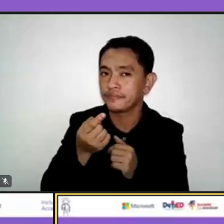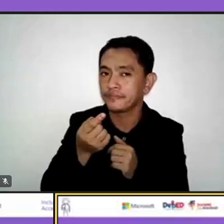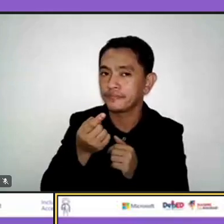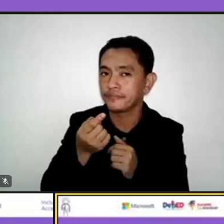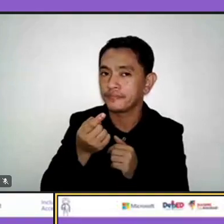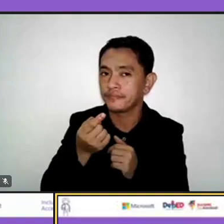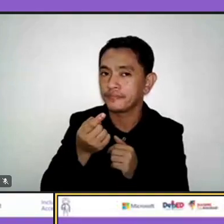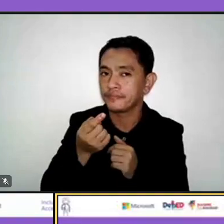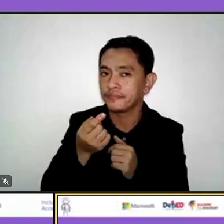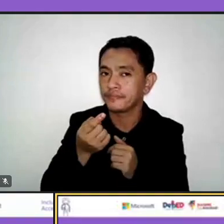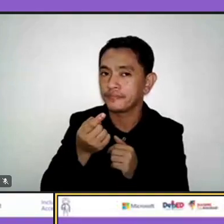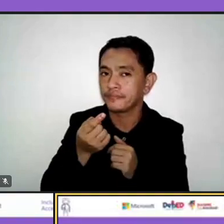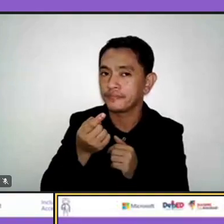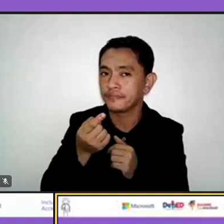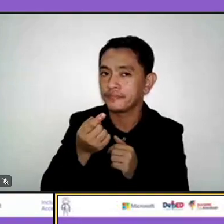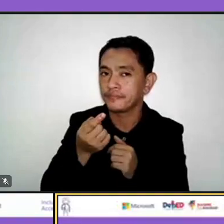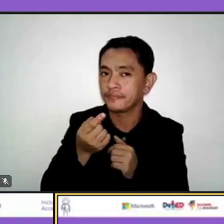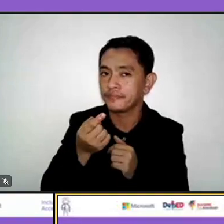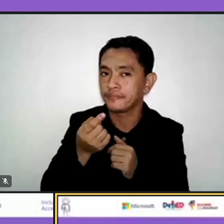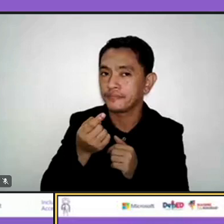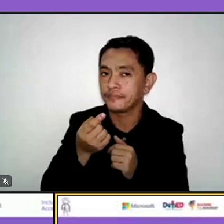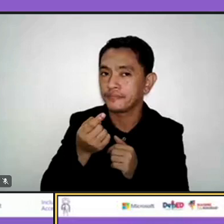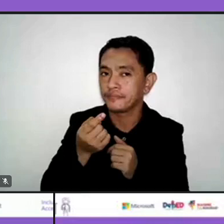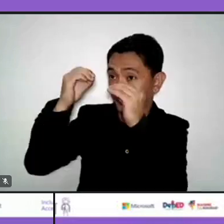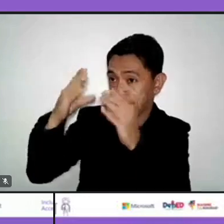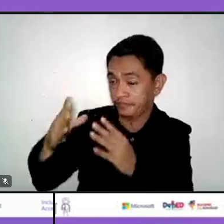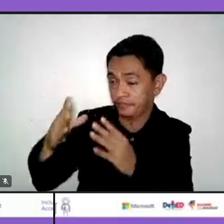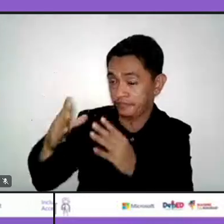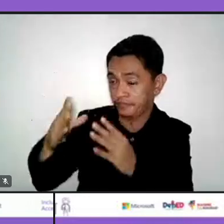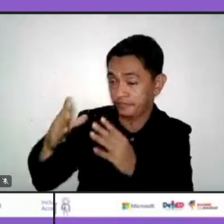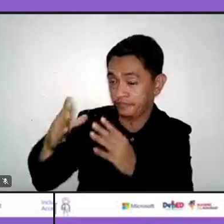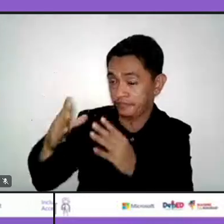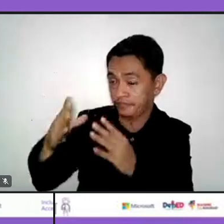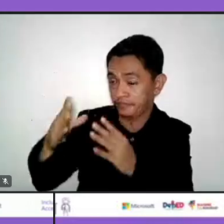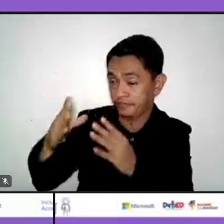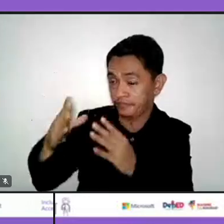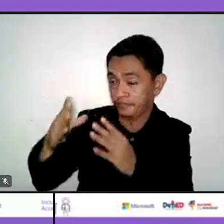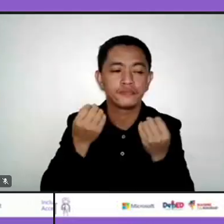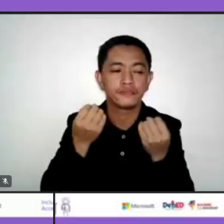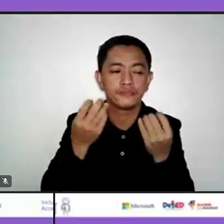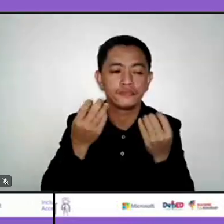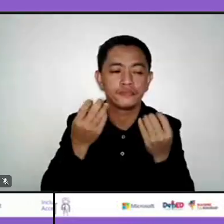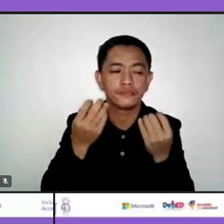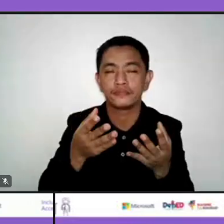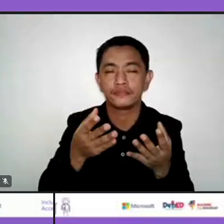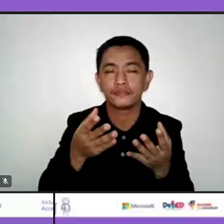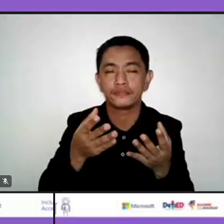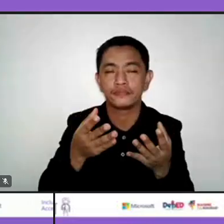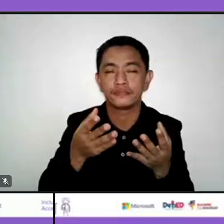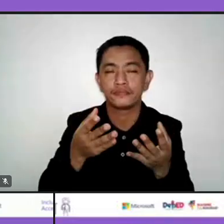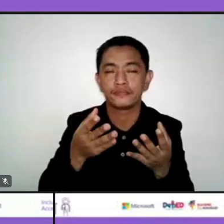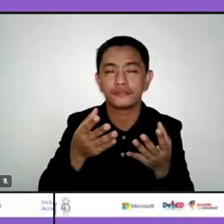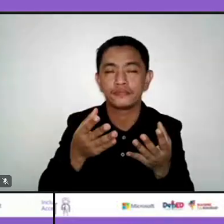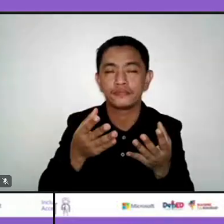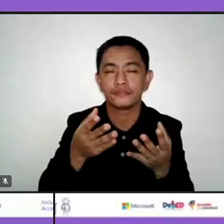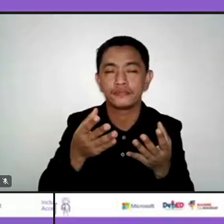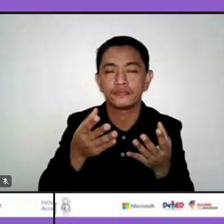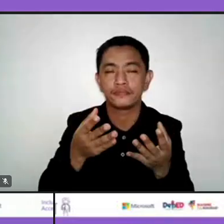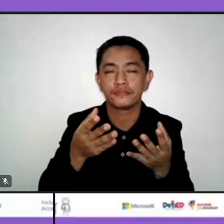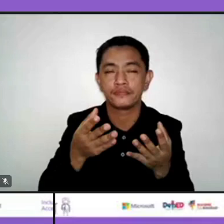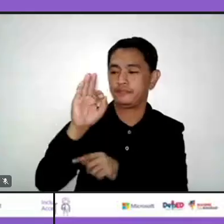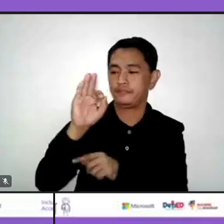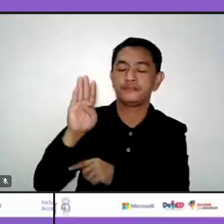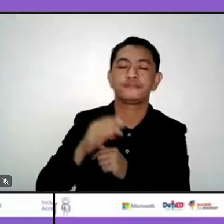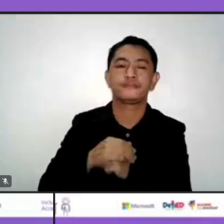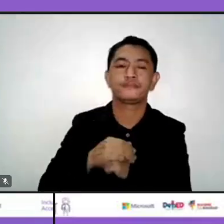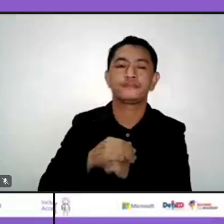kanina, I think Sir Ryan mentioned how, kasi para tong partnership, eh, di ba? parents and teachers. So, and I know